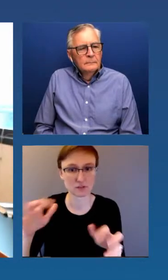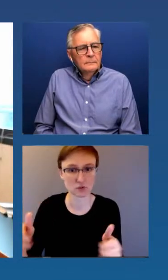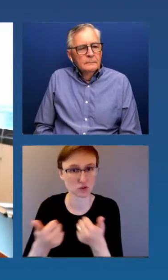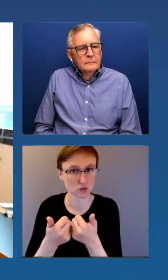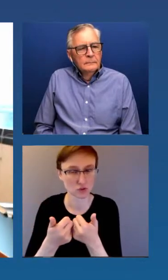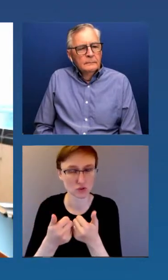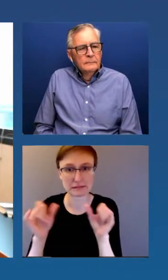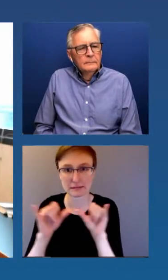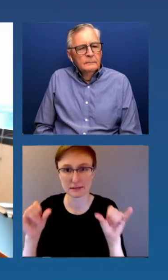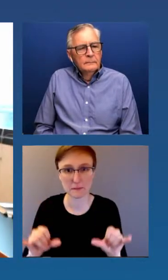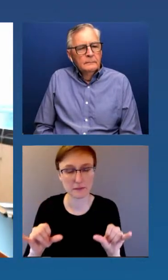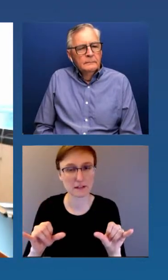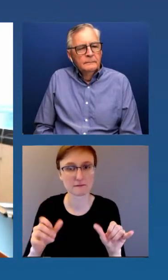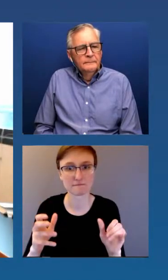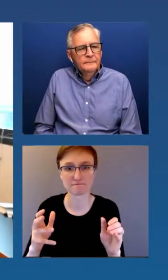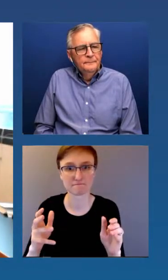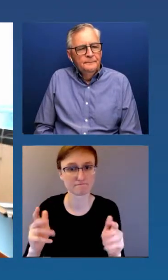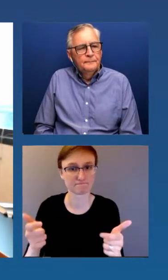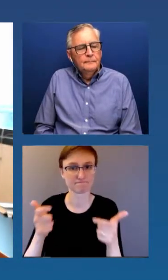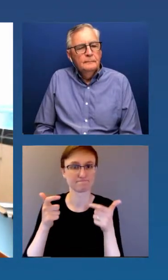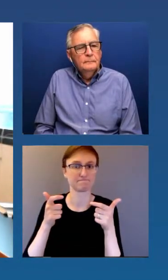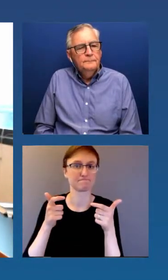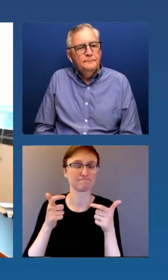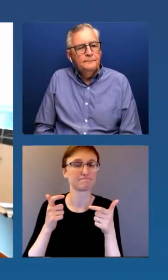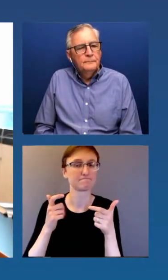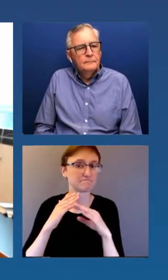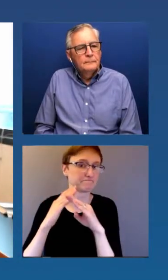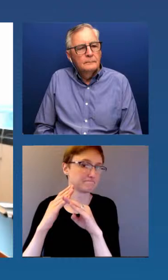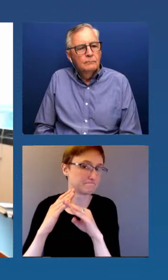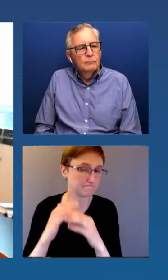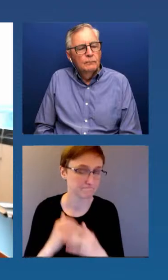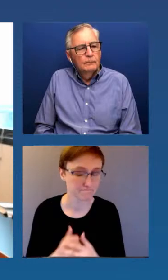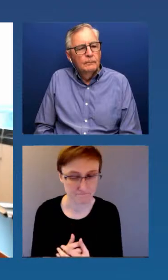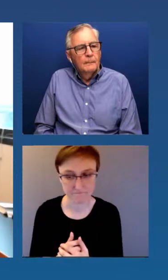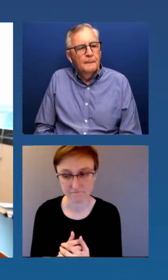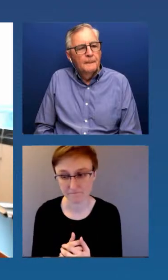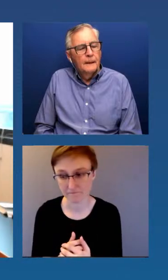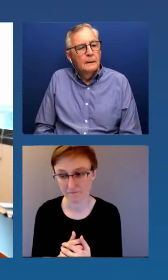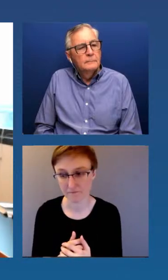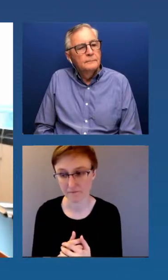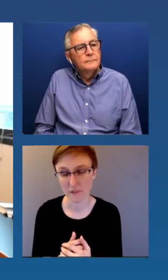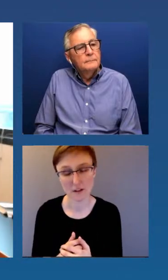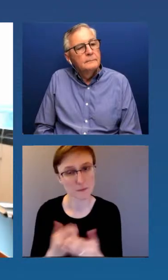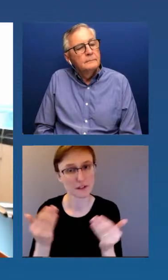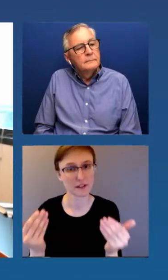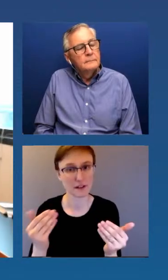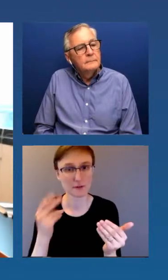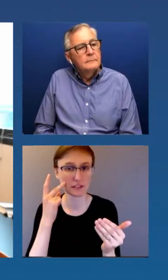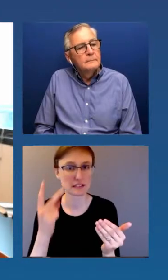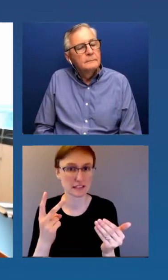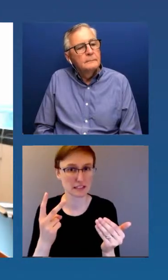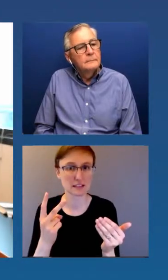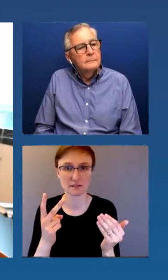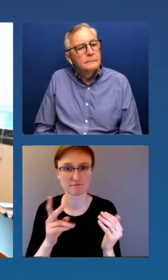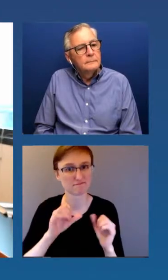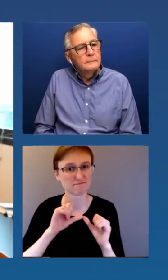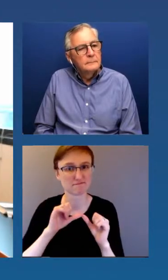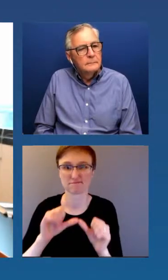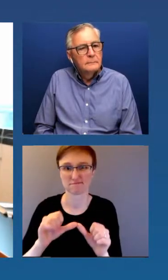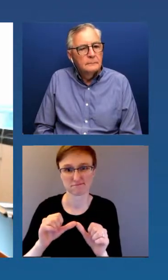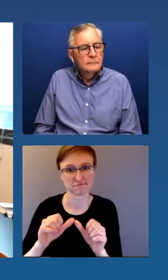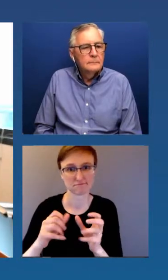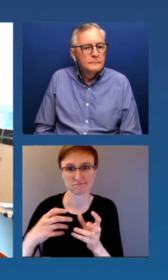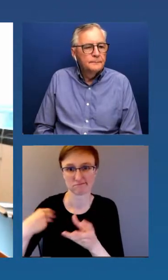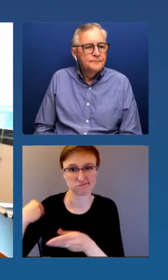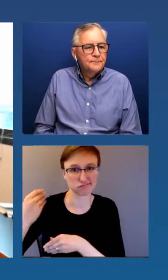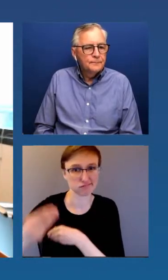systemic barriers. And so we're seeing that play out in the context of COVID and vaccine uptake. We continue to hear